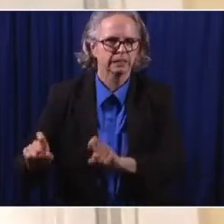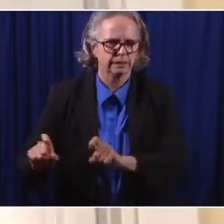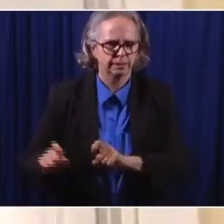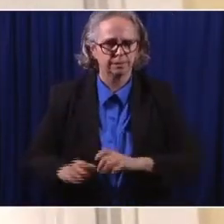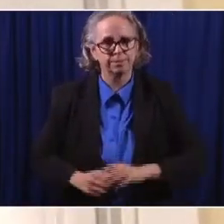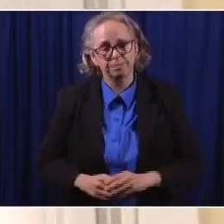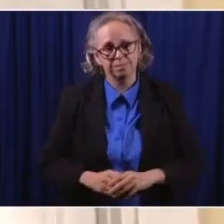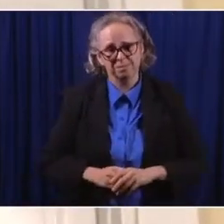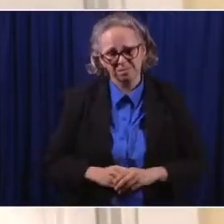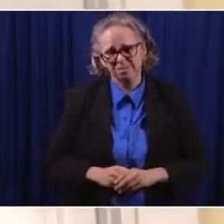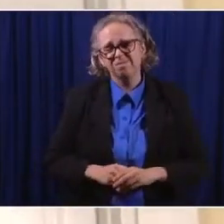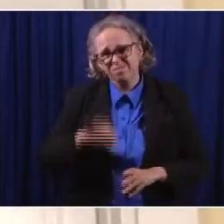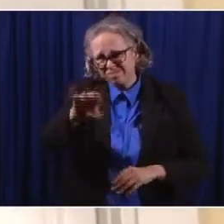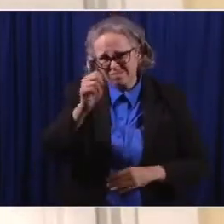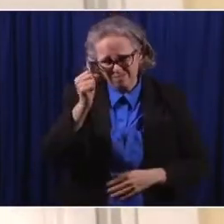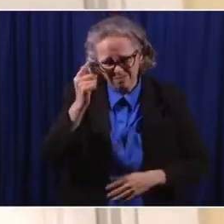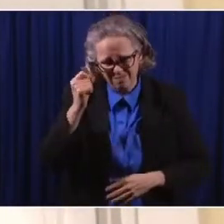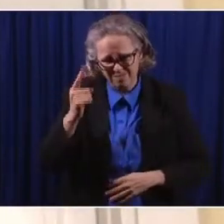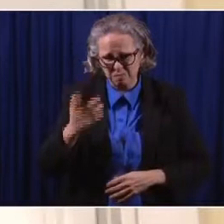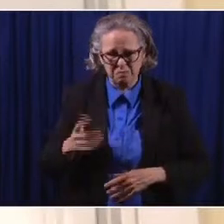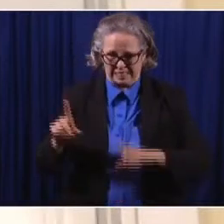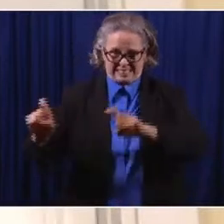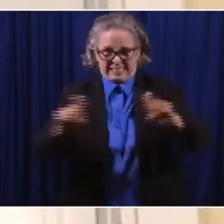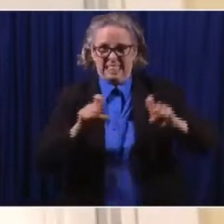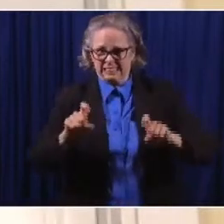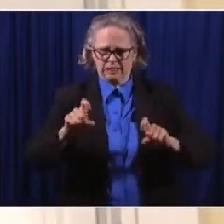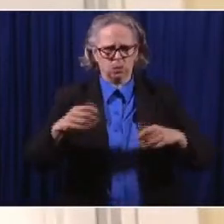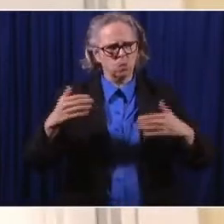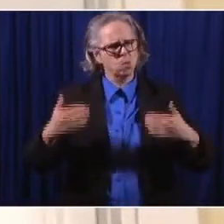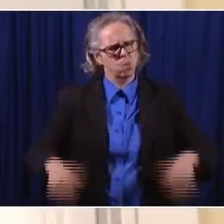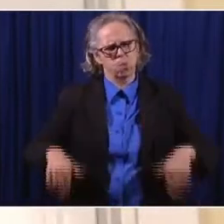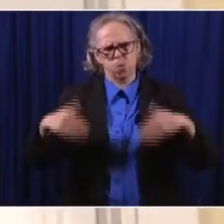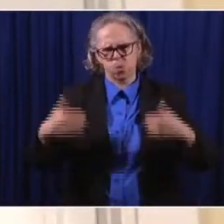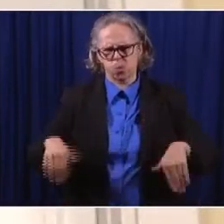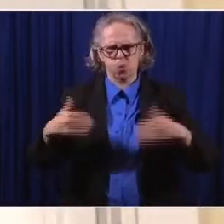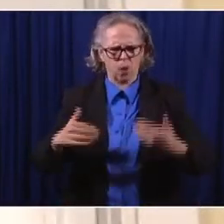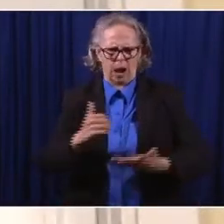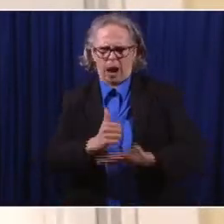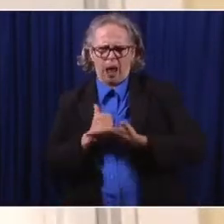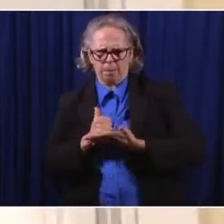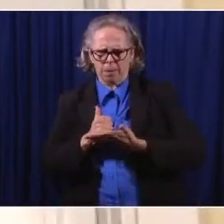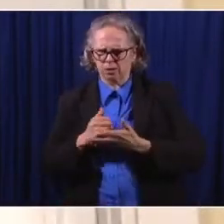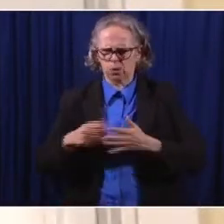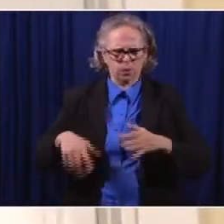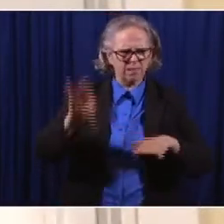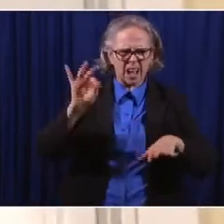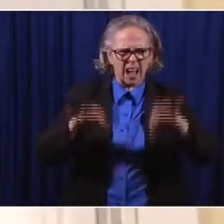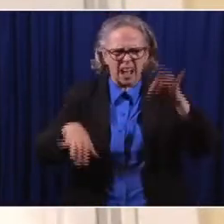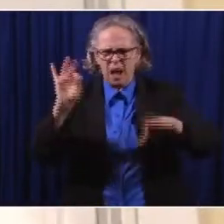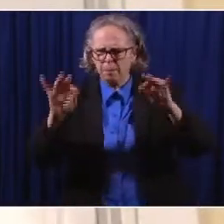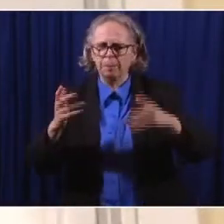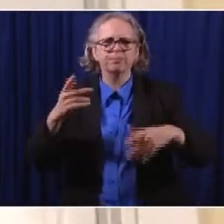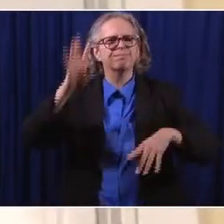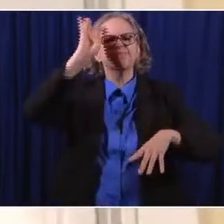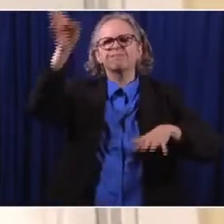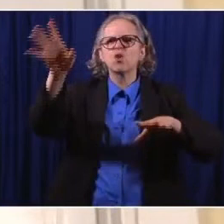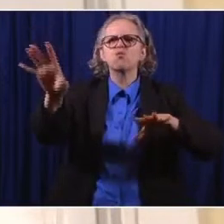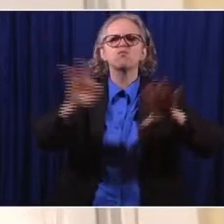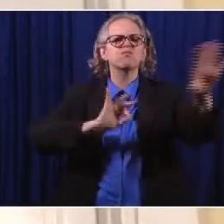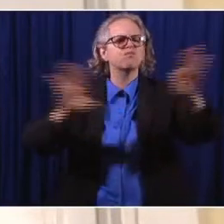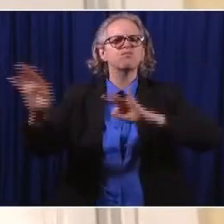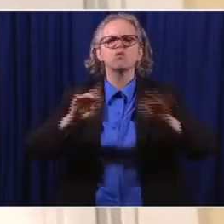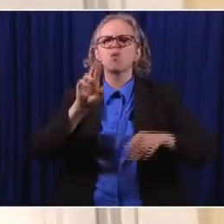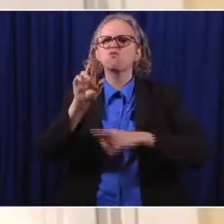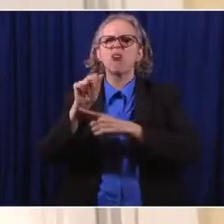testing identifies a sample of individuals for testing, even though they are not symptomatic or identified as having close contact with a positive